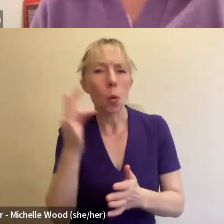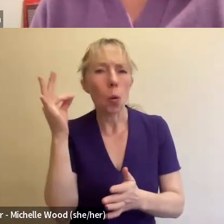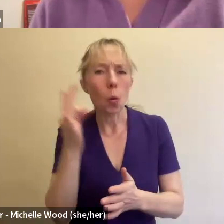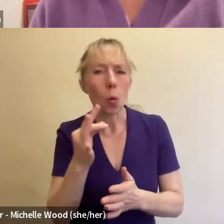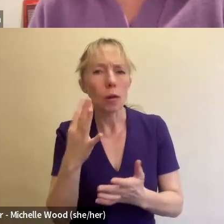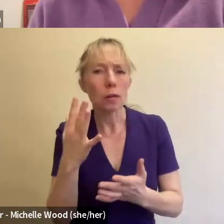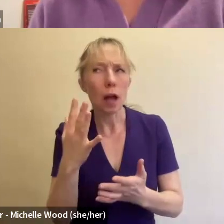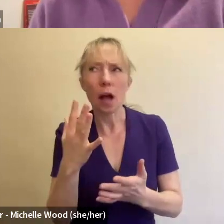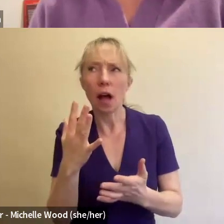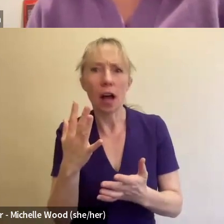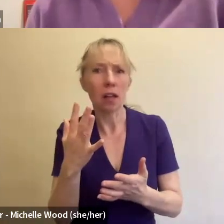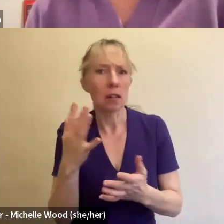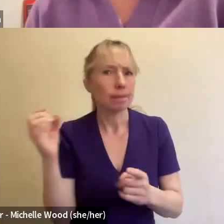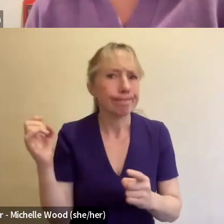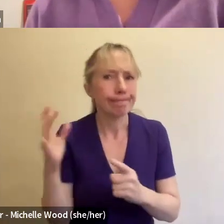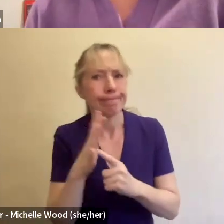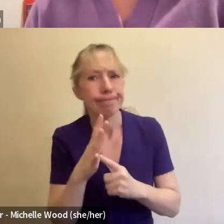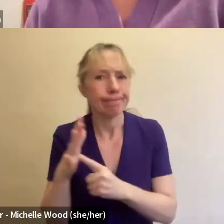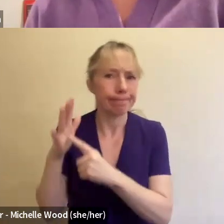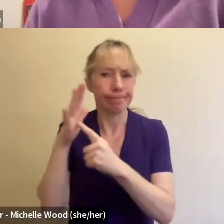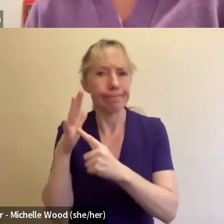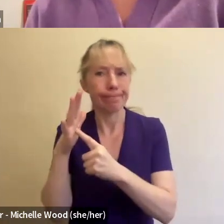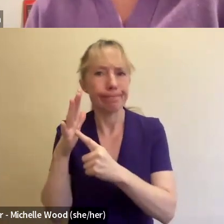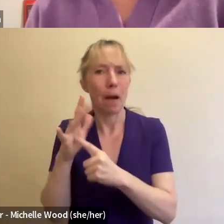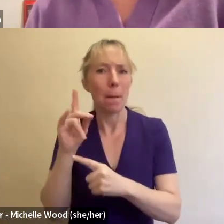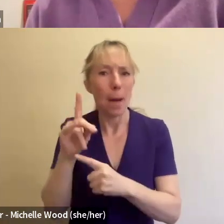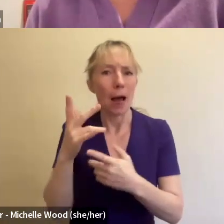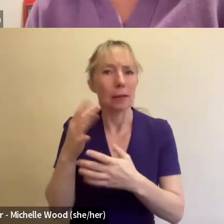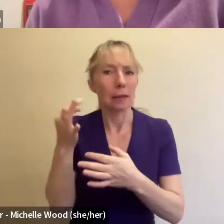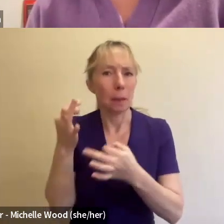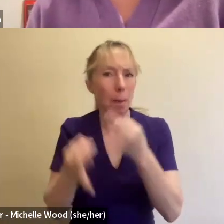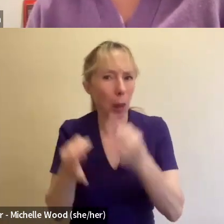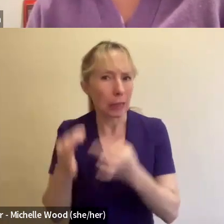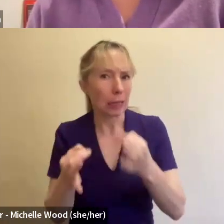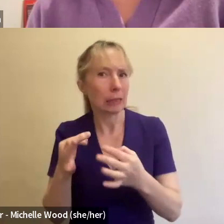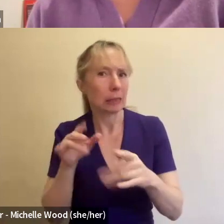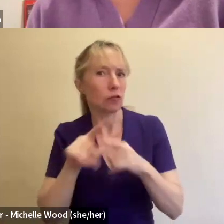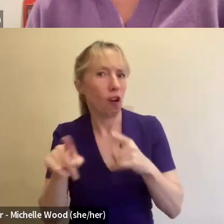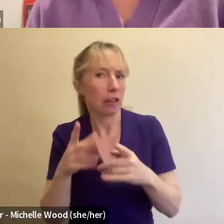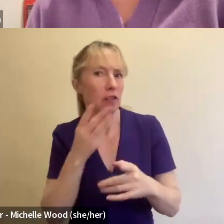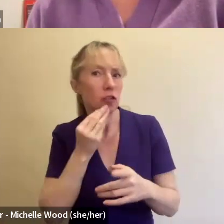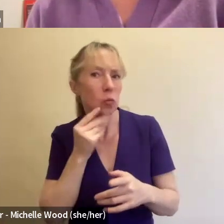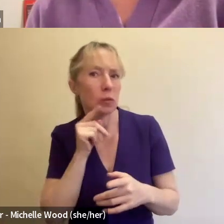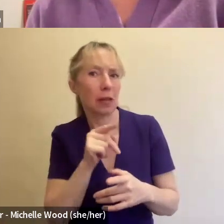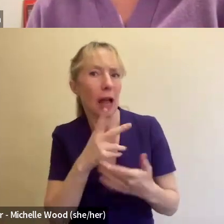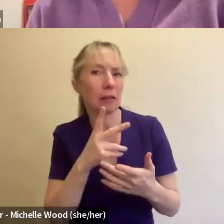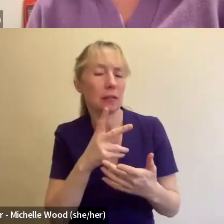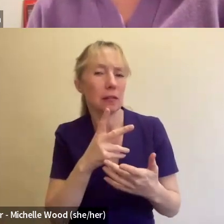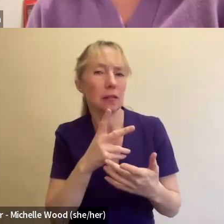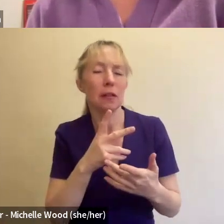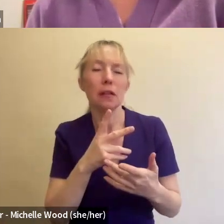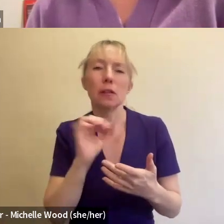and politicized resource, both of your work speaks directly really